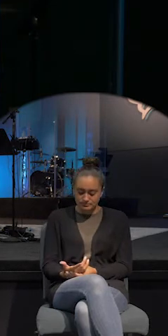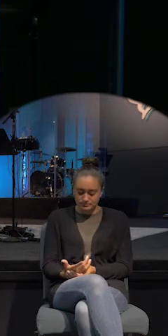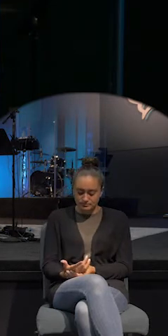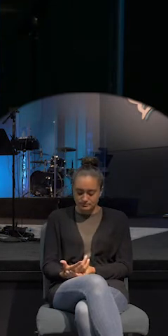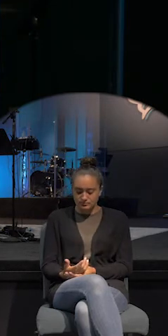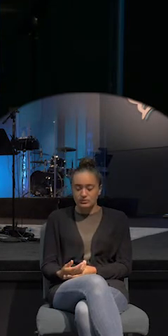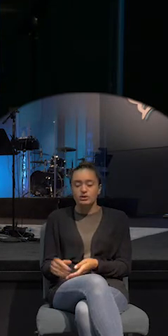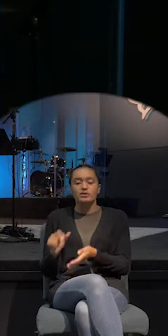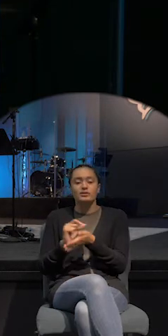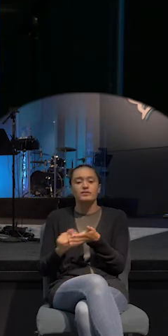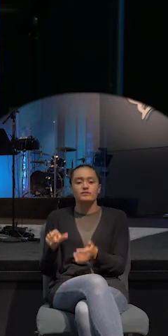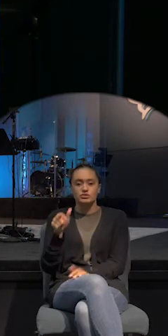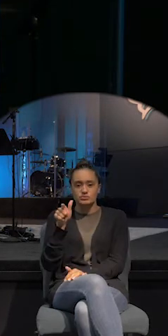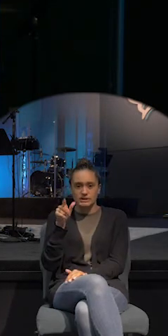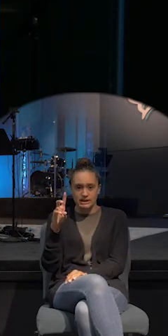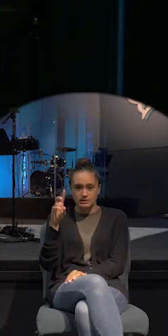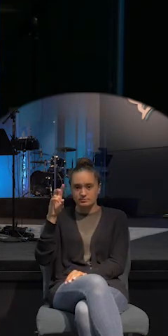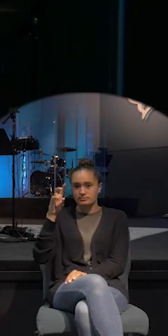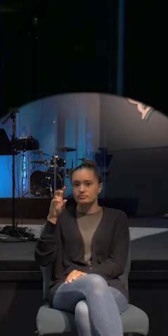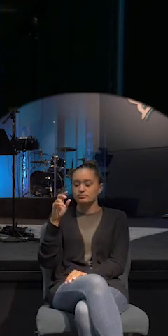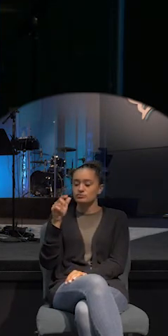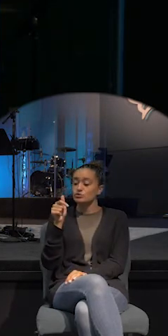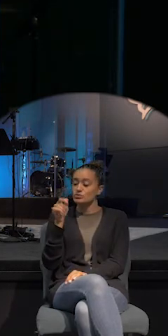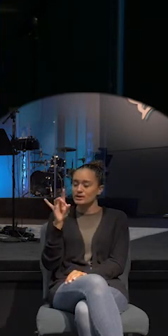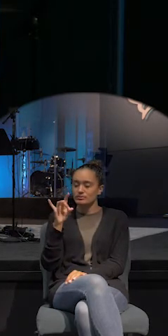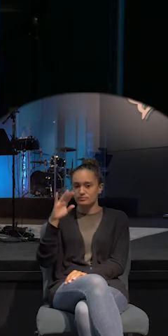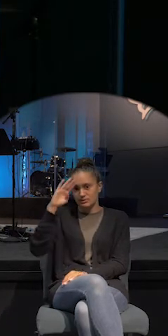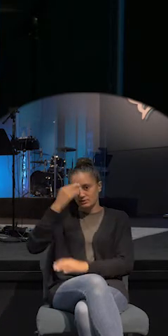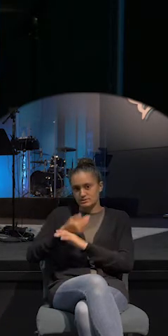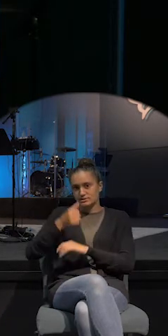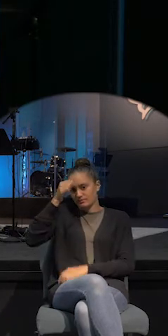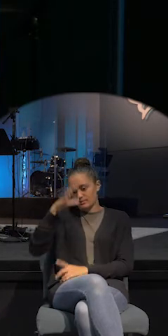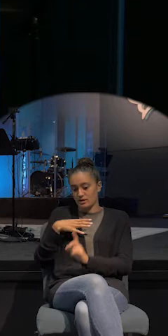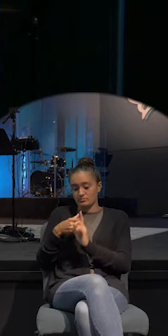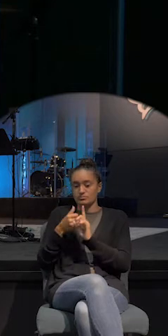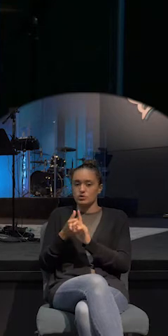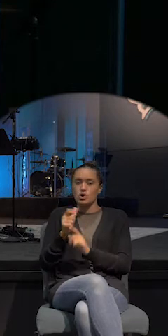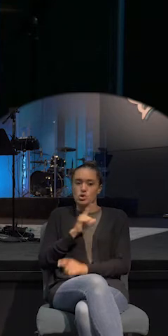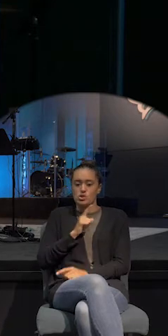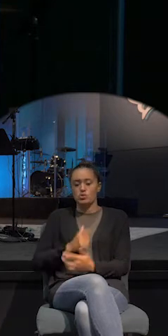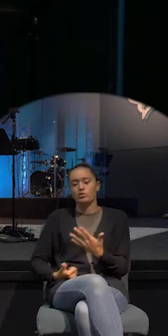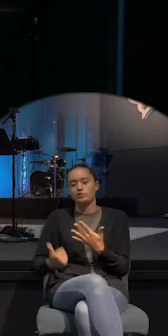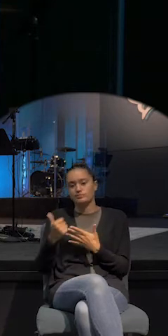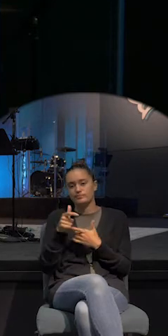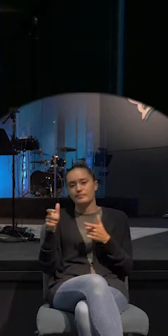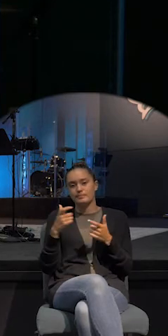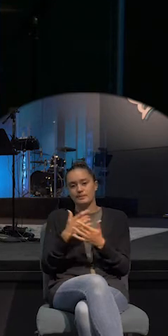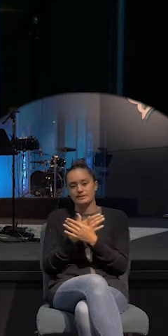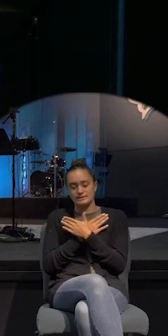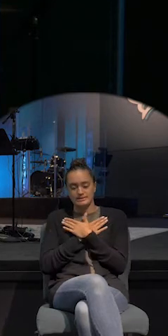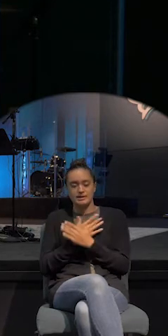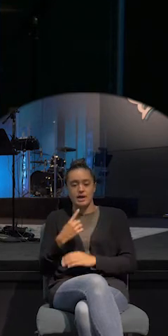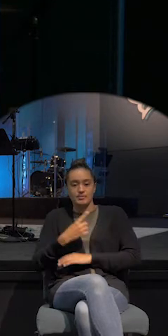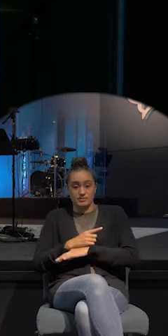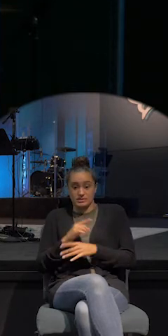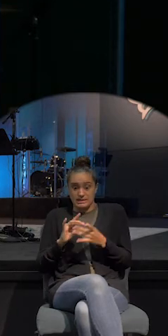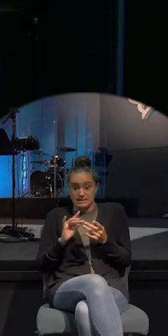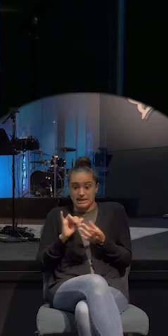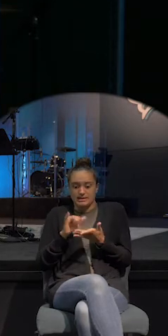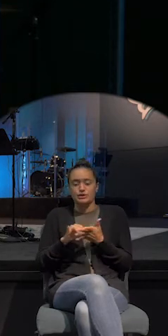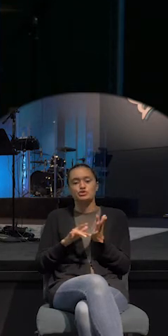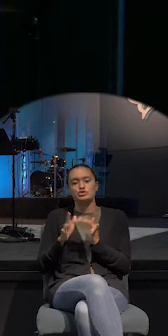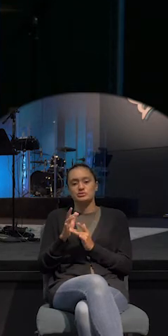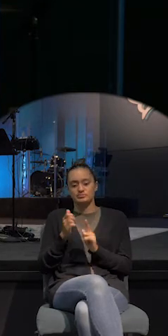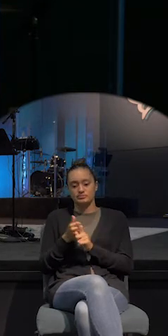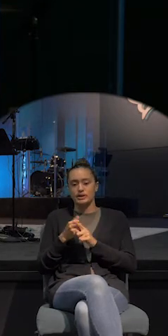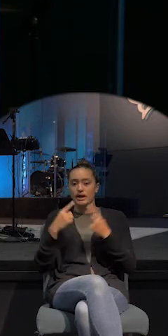Therefore, verse 28, "The Son of Man is also Lord of the Sabbath." Now, in saying this, Jesus announced he